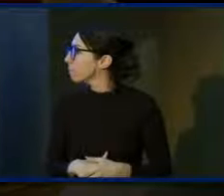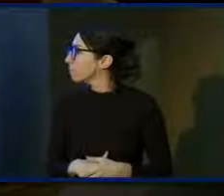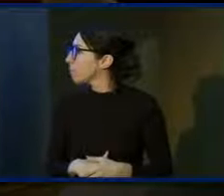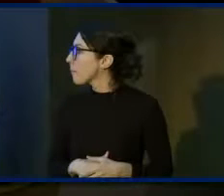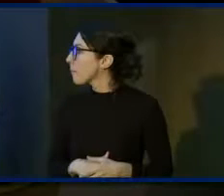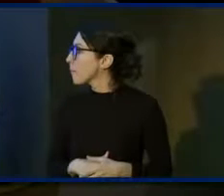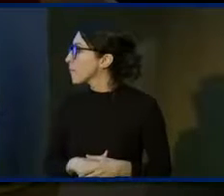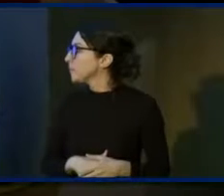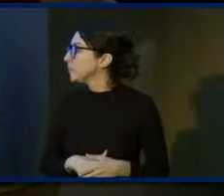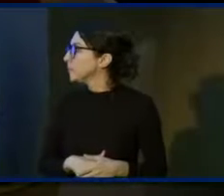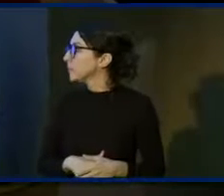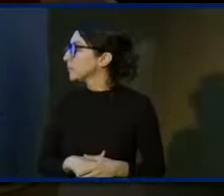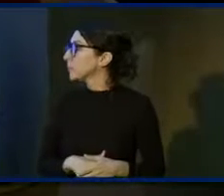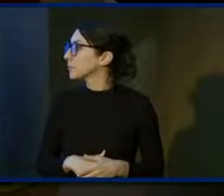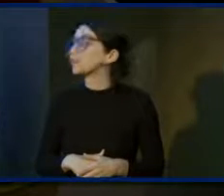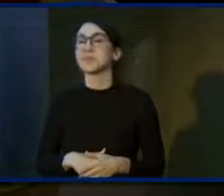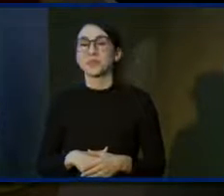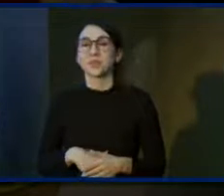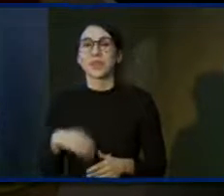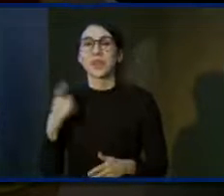We have, I've been given the signal.